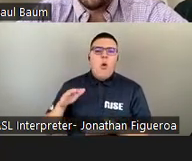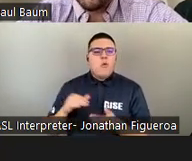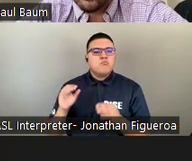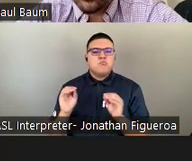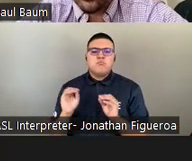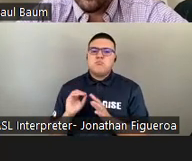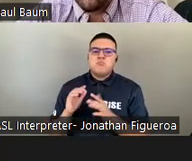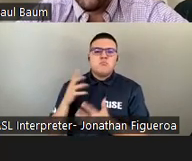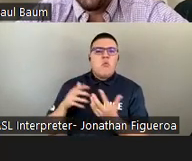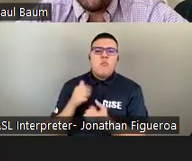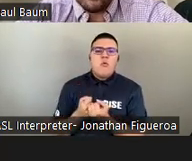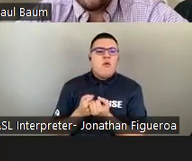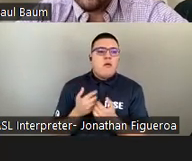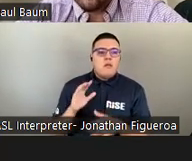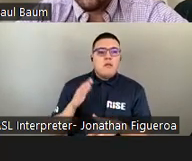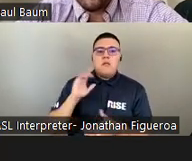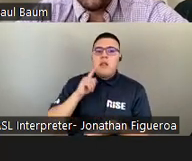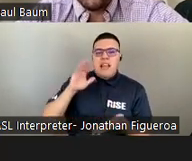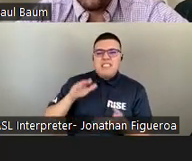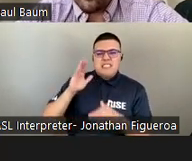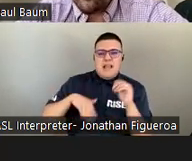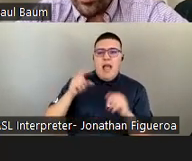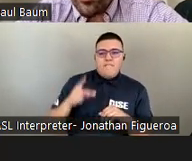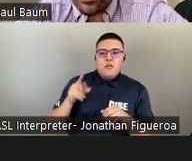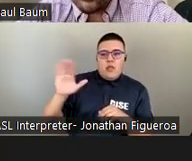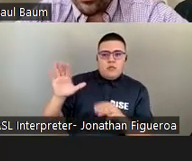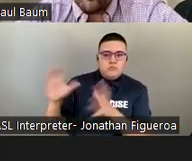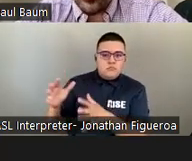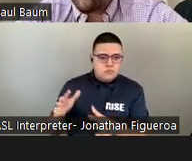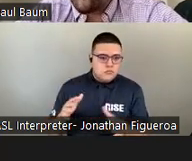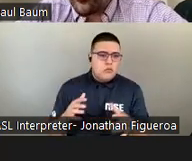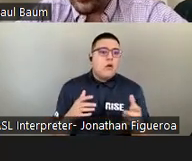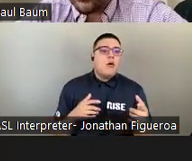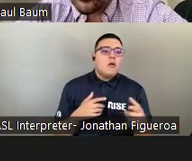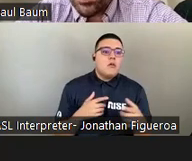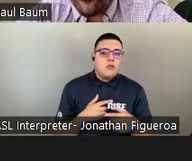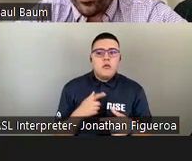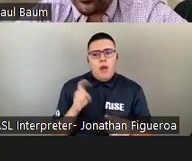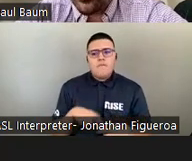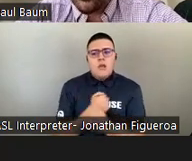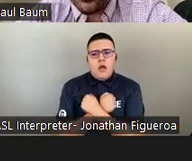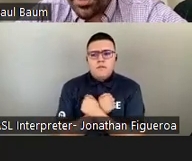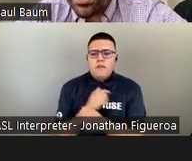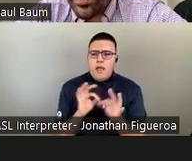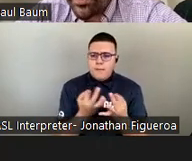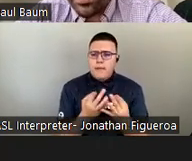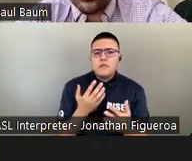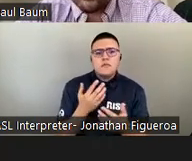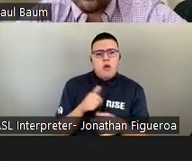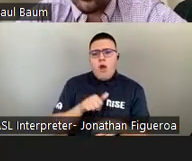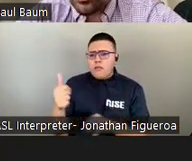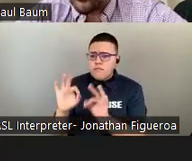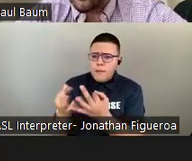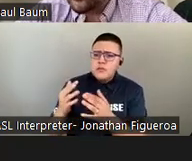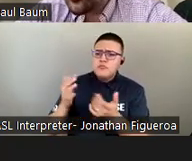is an opportunity for us to love our families, to help other families that are suffering, to talk to